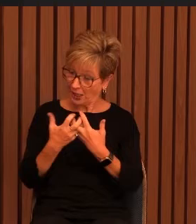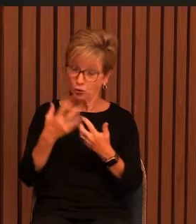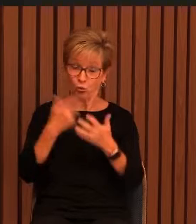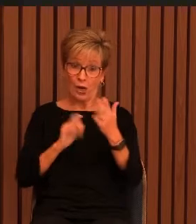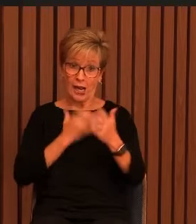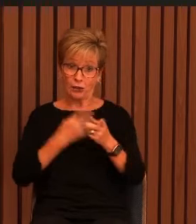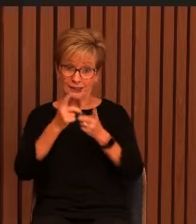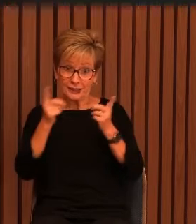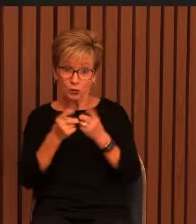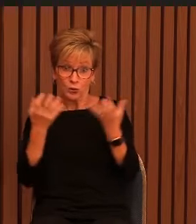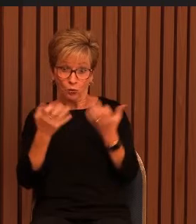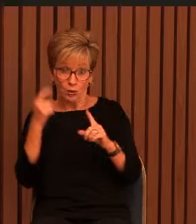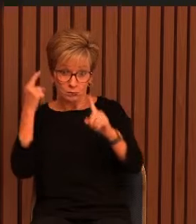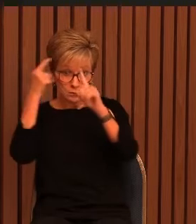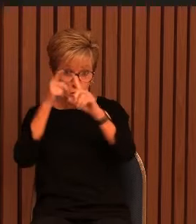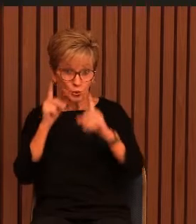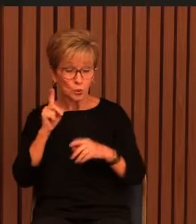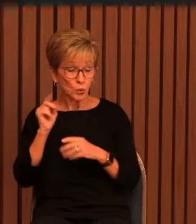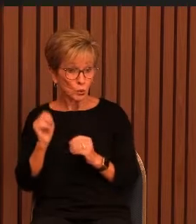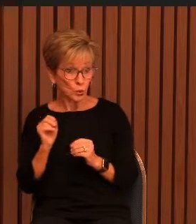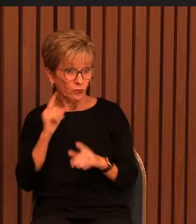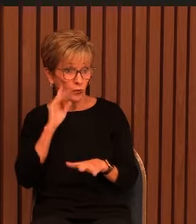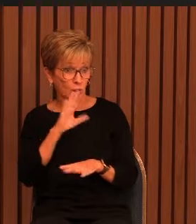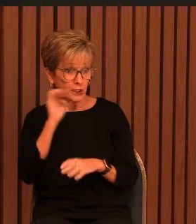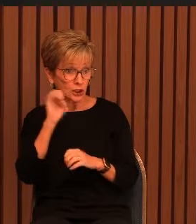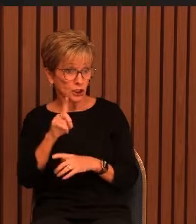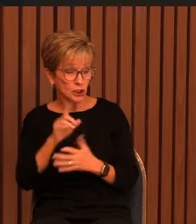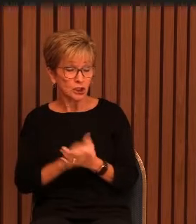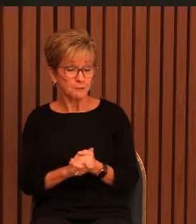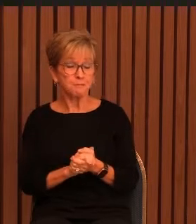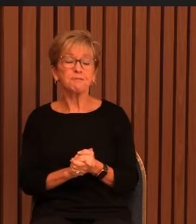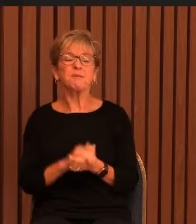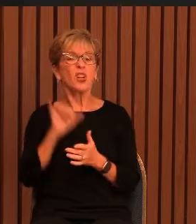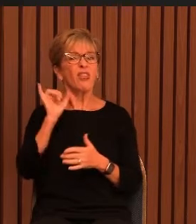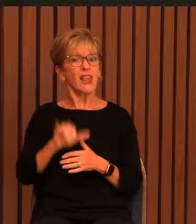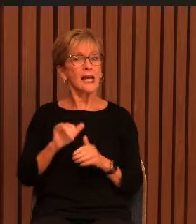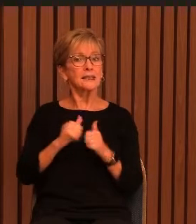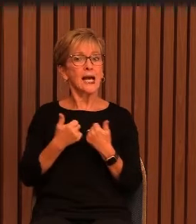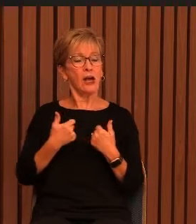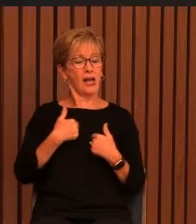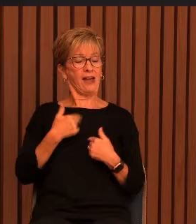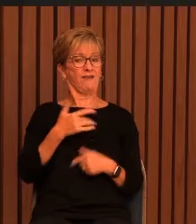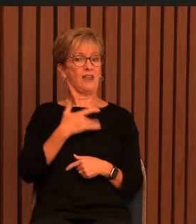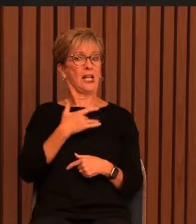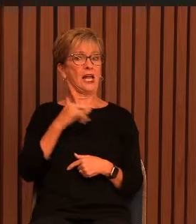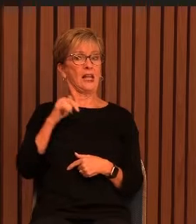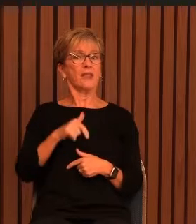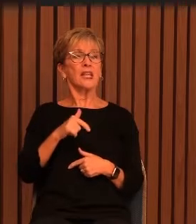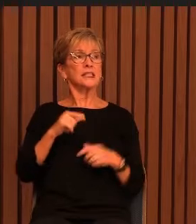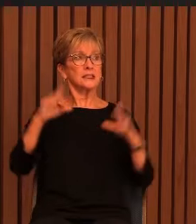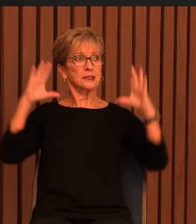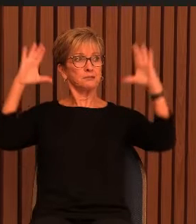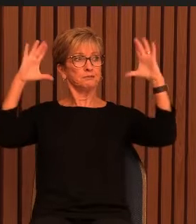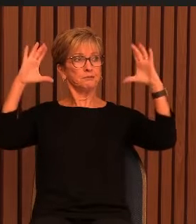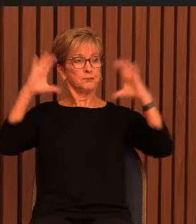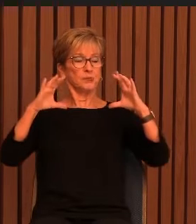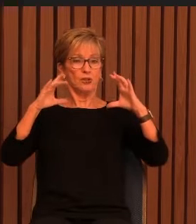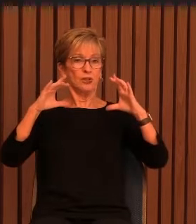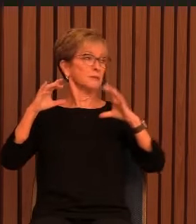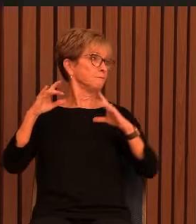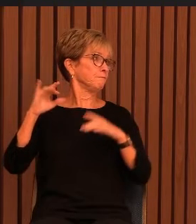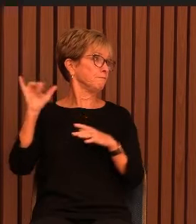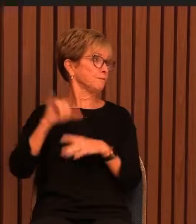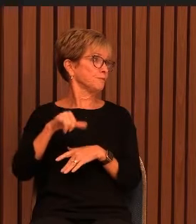district? So that's how I feel like this blood work. That's how I feel like